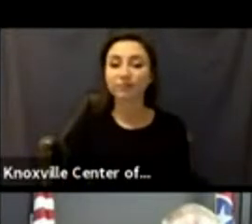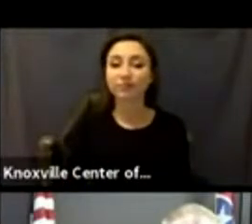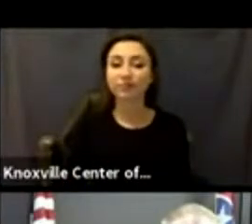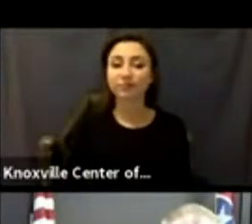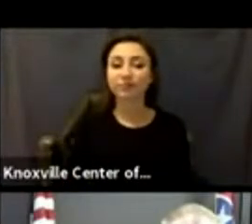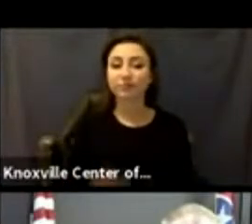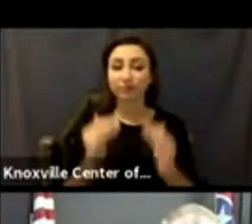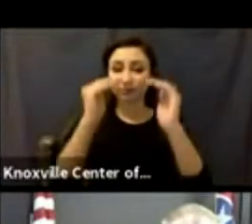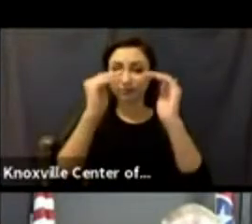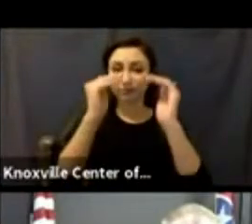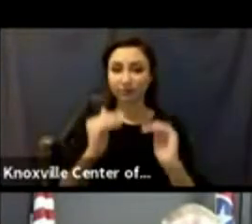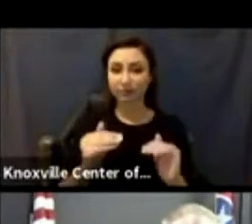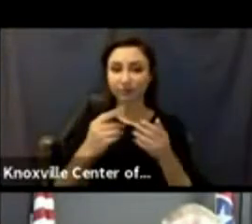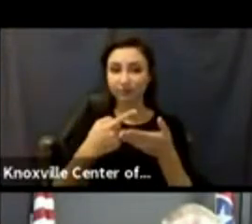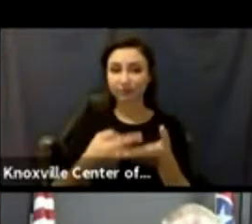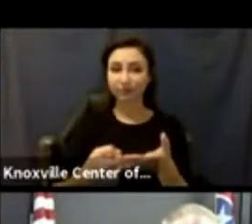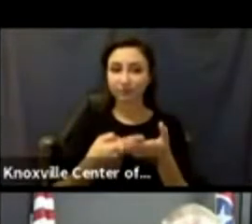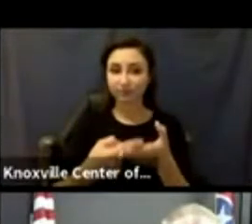Next on our discussion is